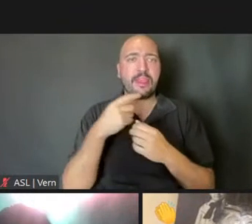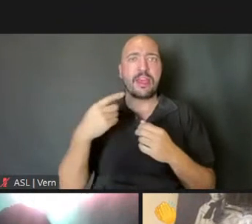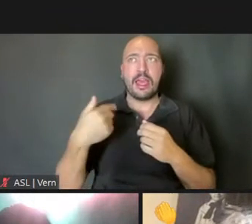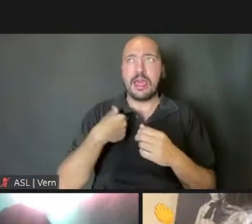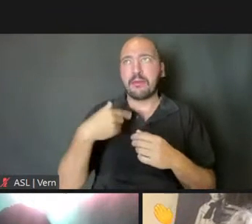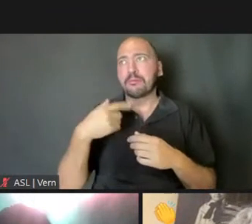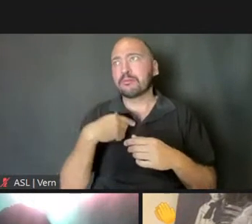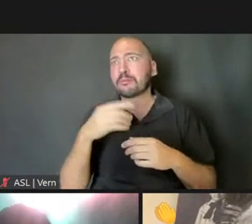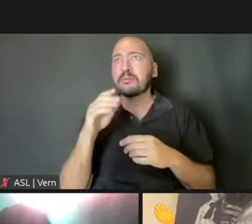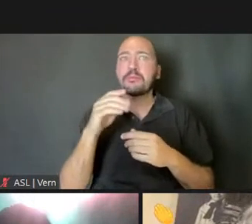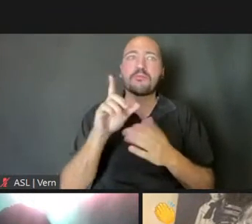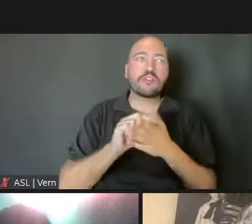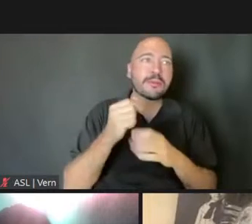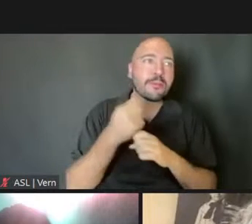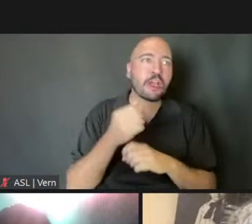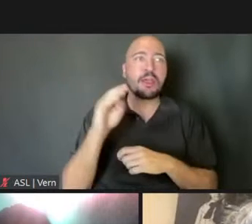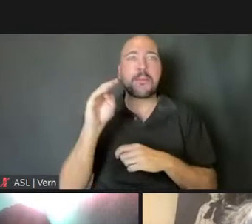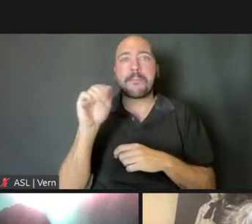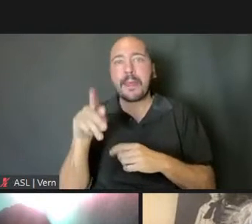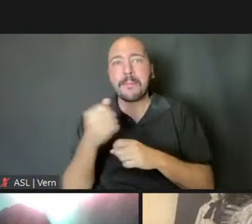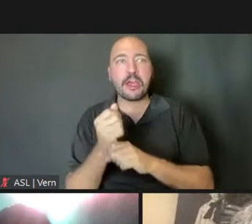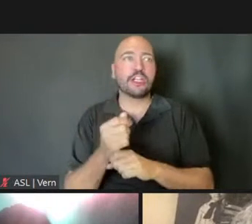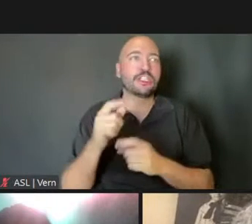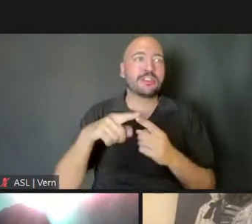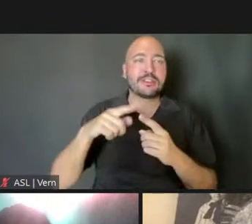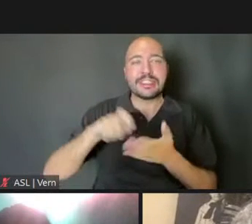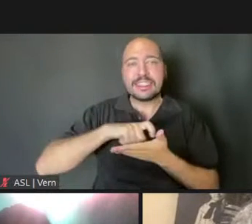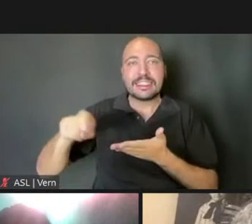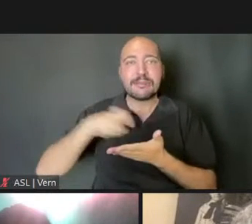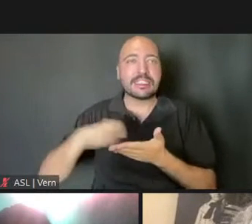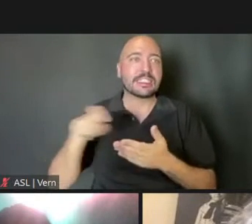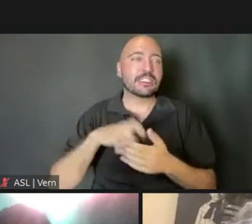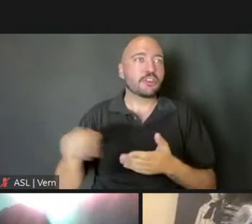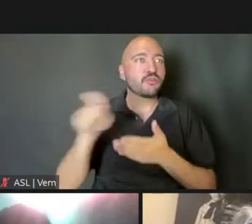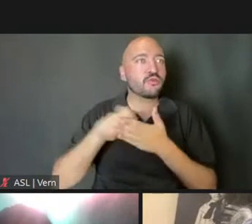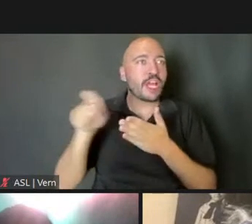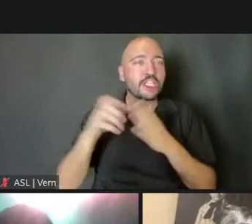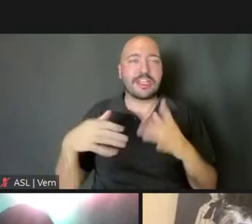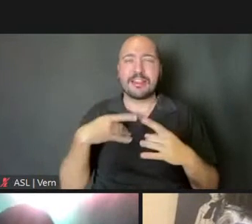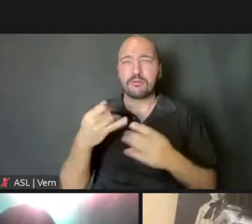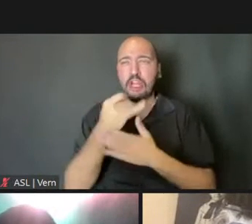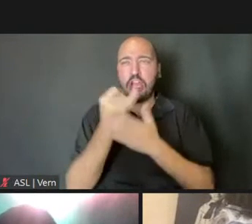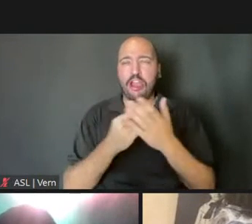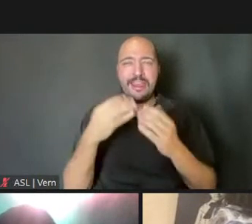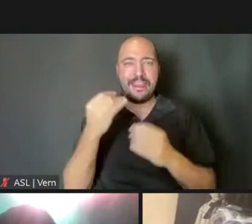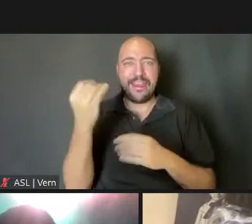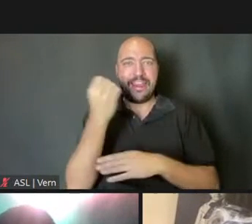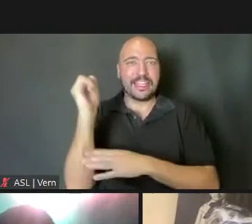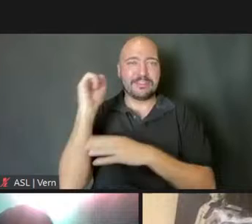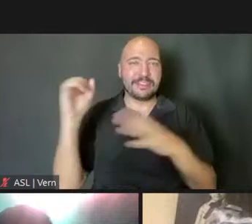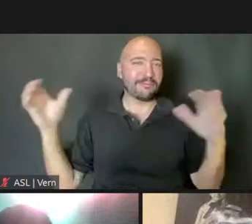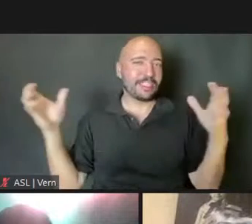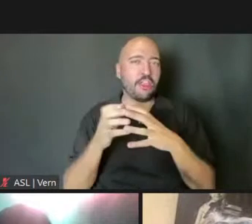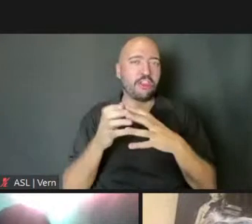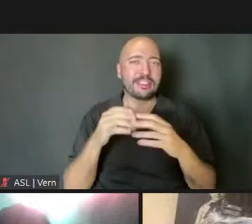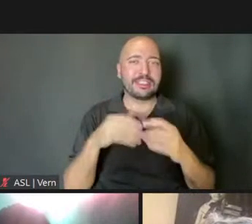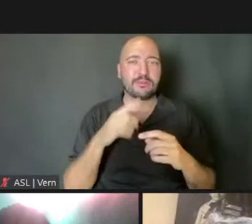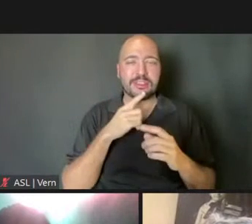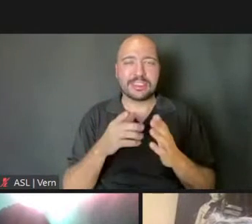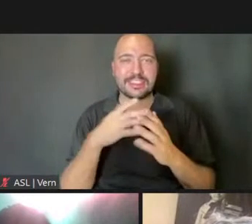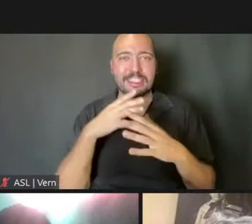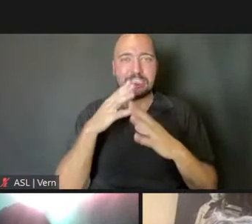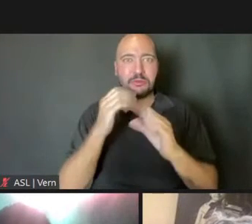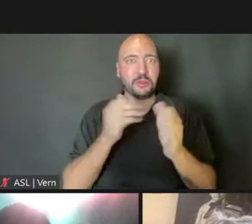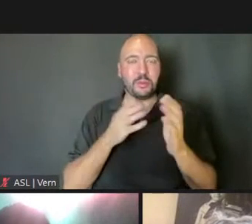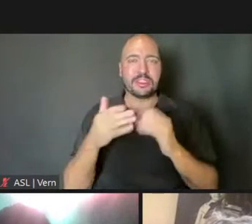and a writer. And I really love to bring art and activism together in engaging ways. So if you were to look in